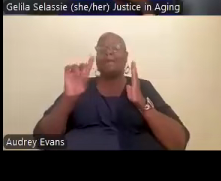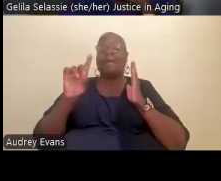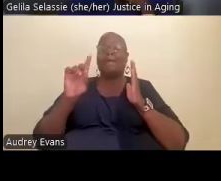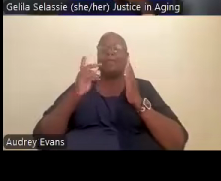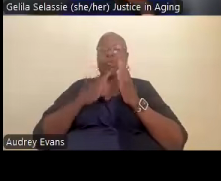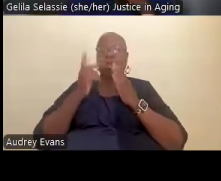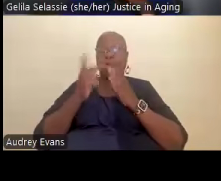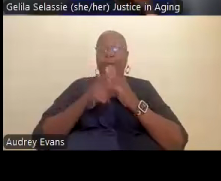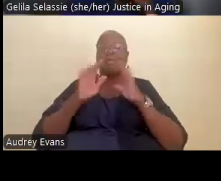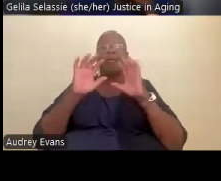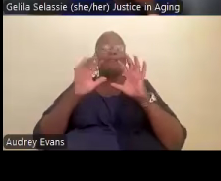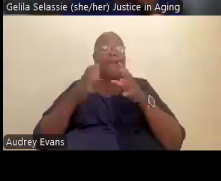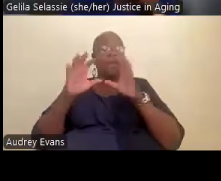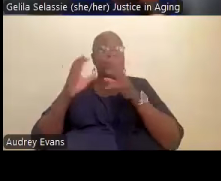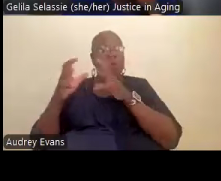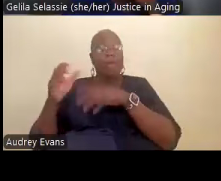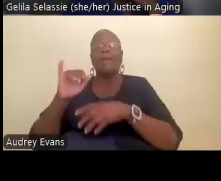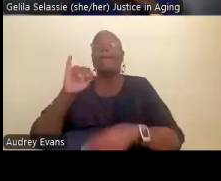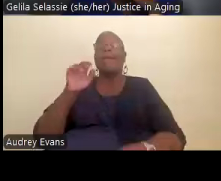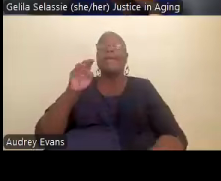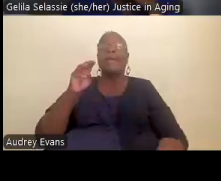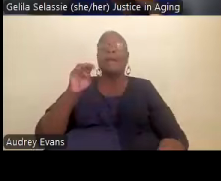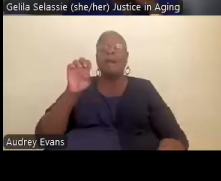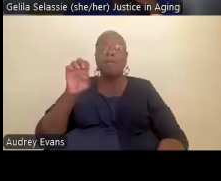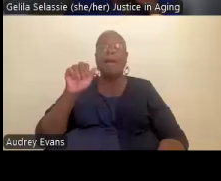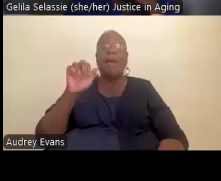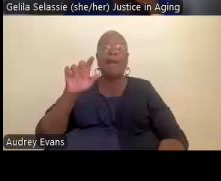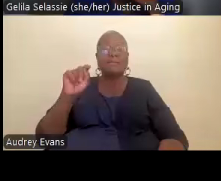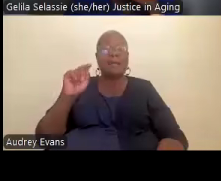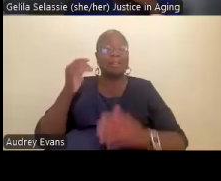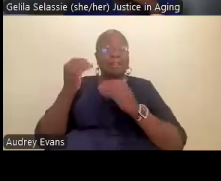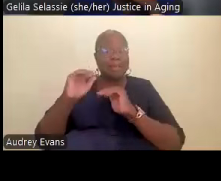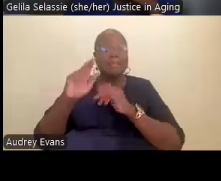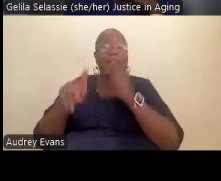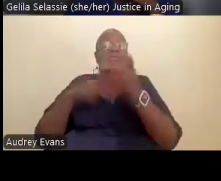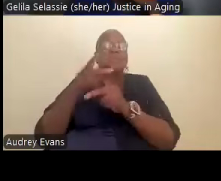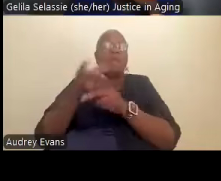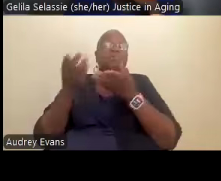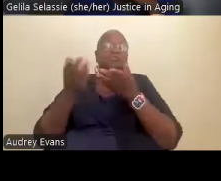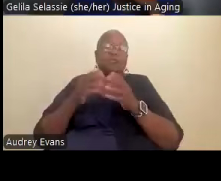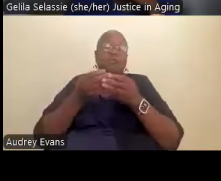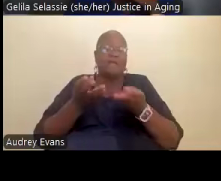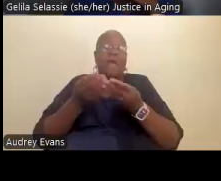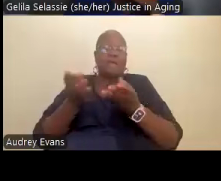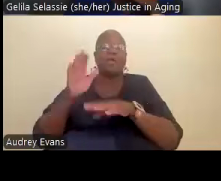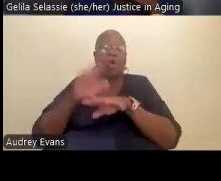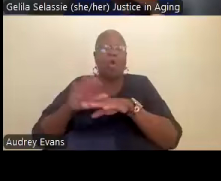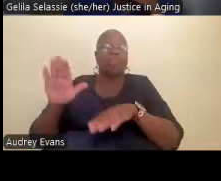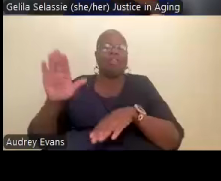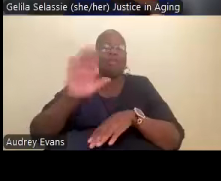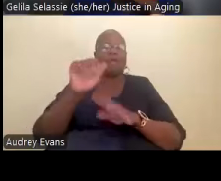categories, the income and asset limits, as well as the type of services that are provided on their